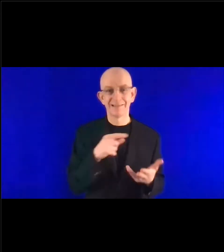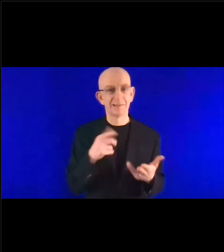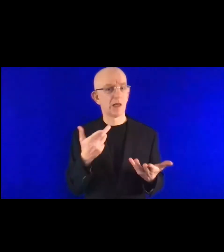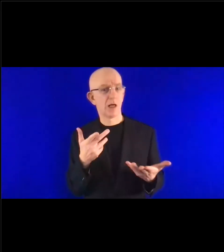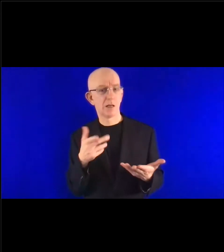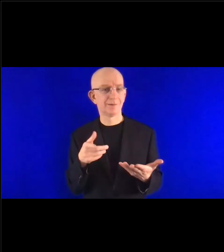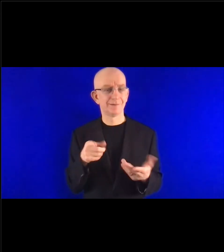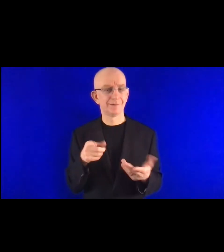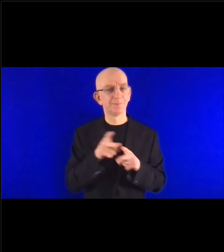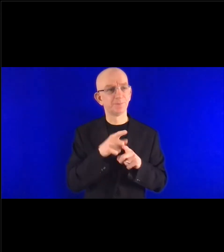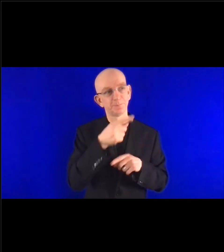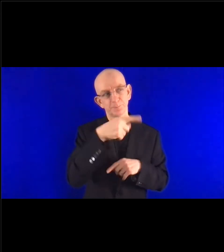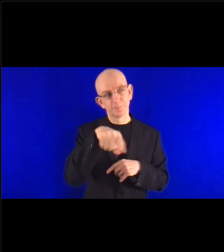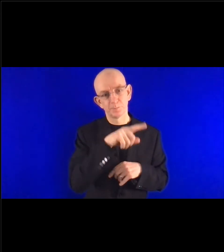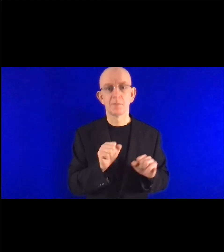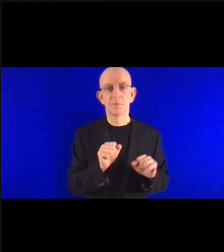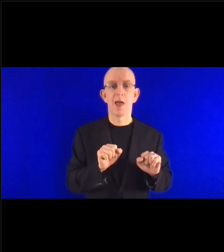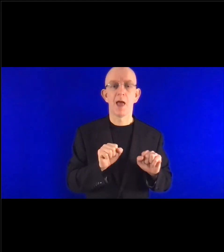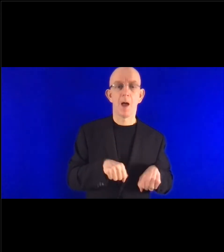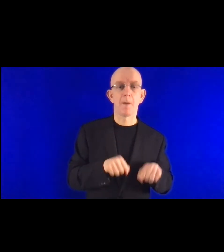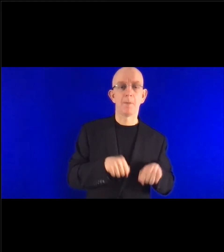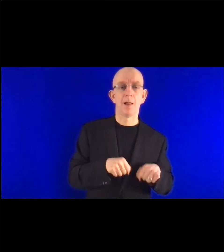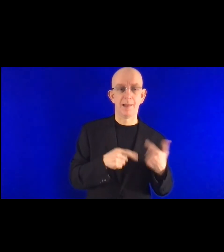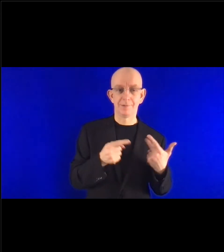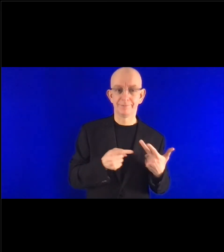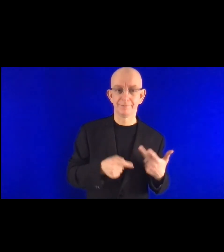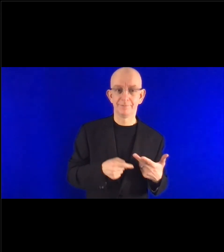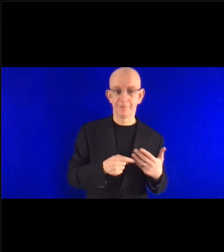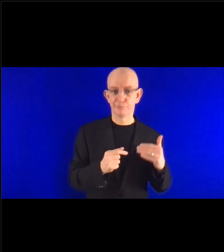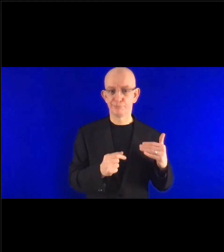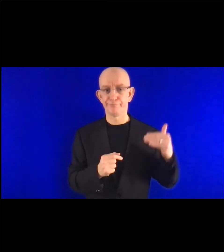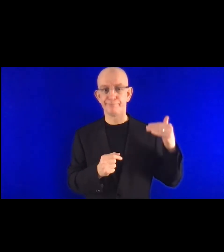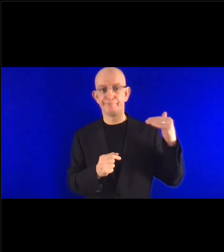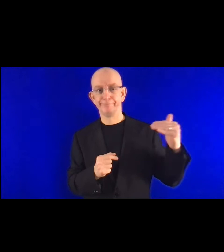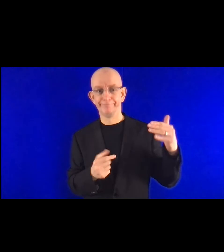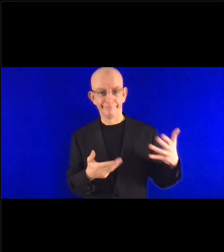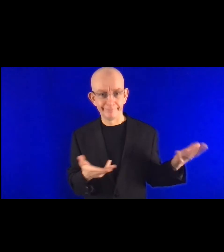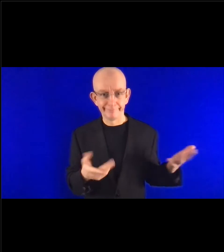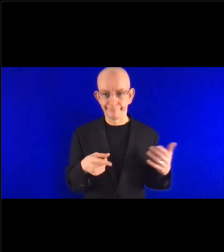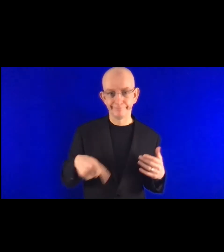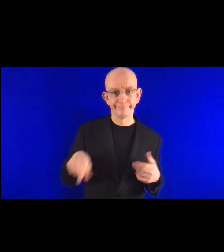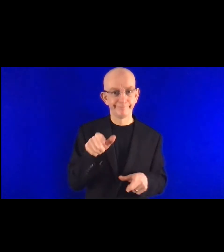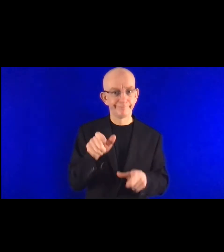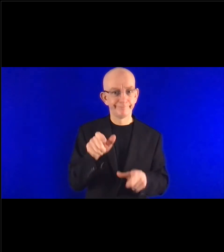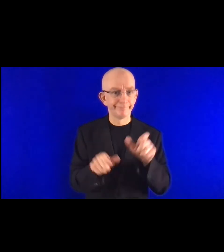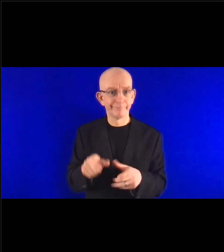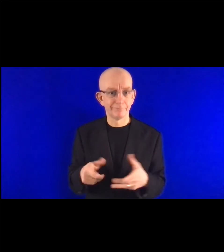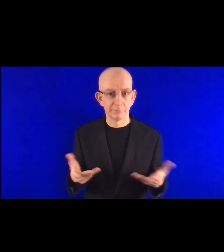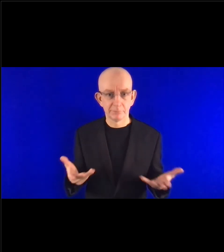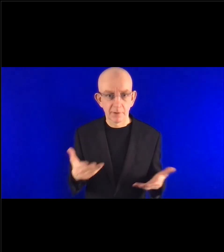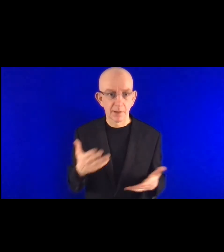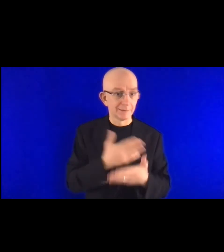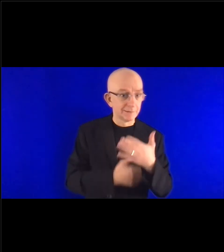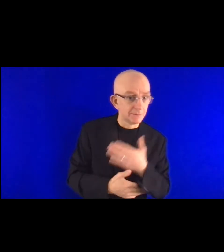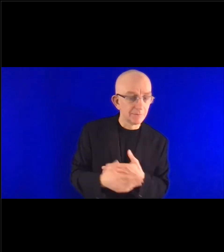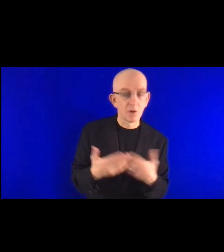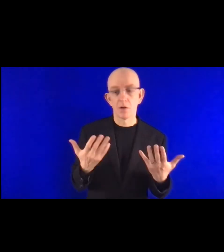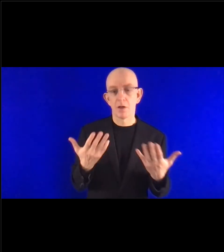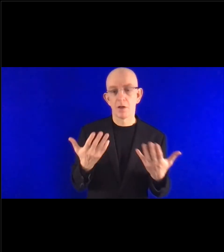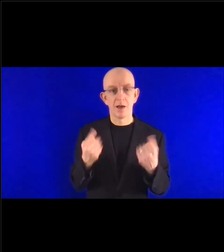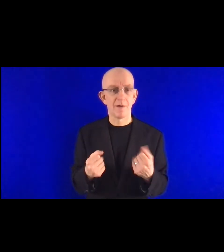pre-existing condition or immunosuppression thinking, how are we going to justify our existence? Conditions are far